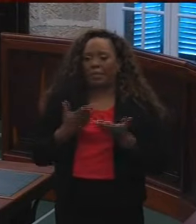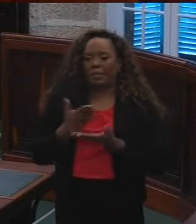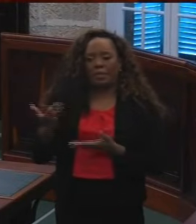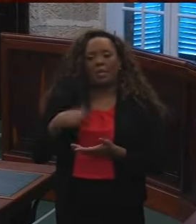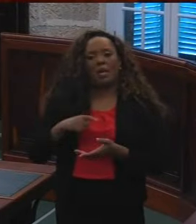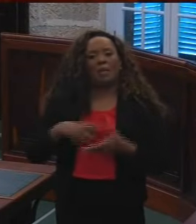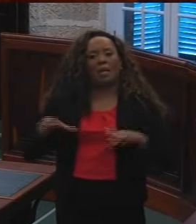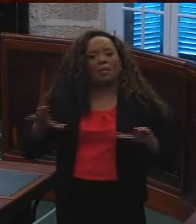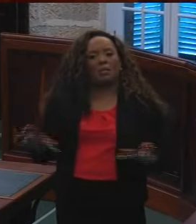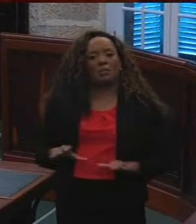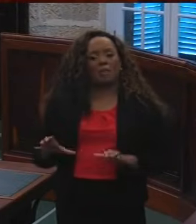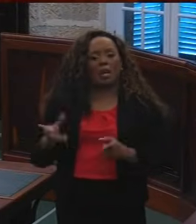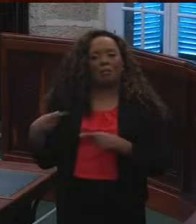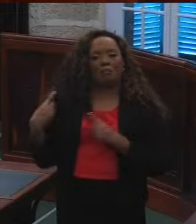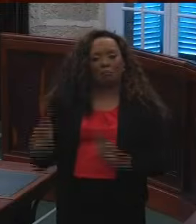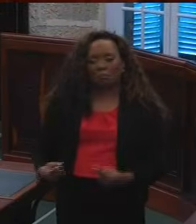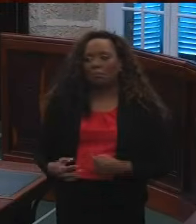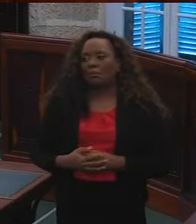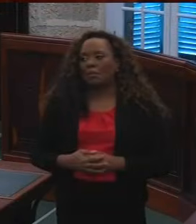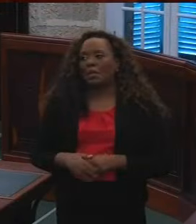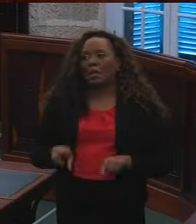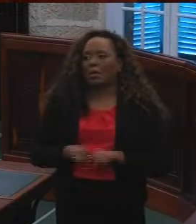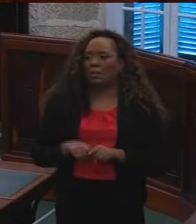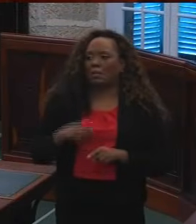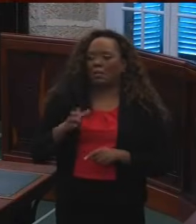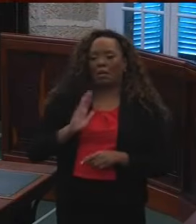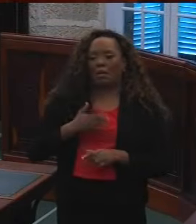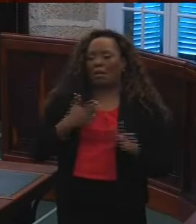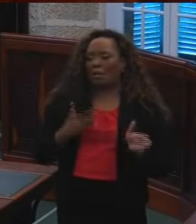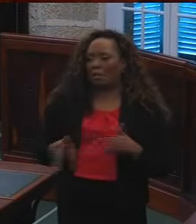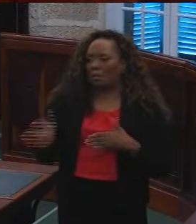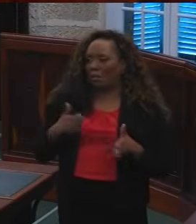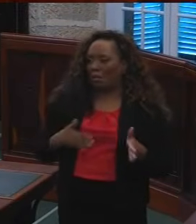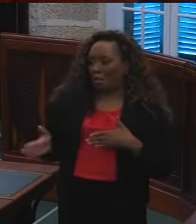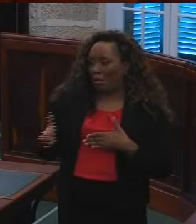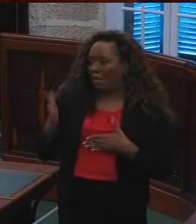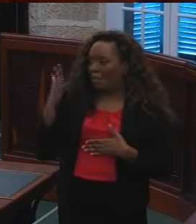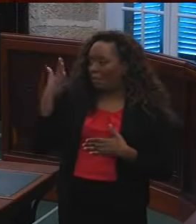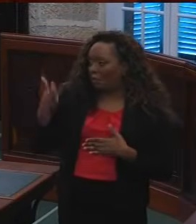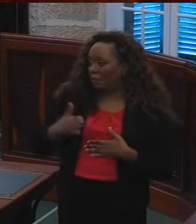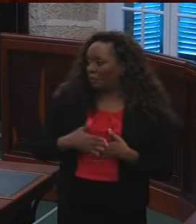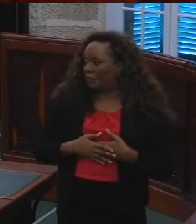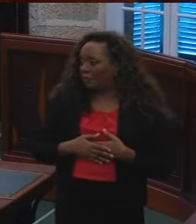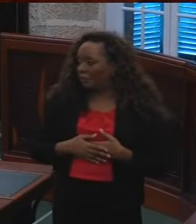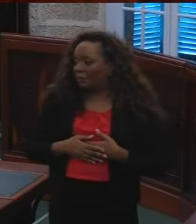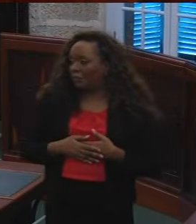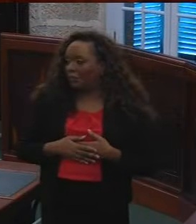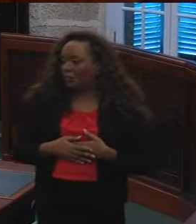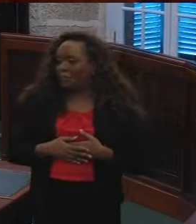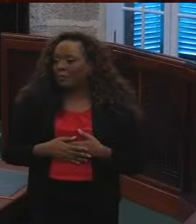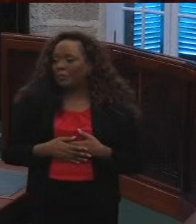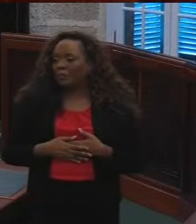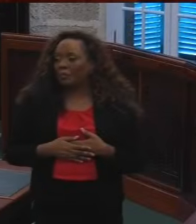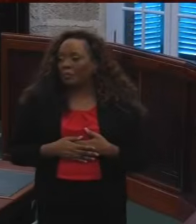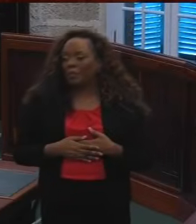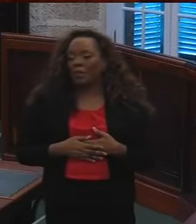do so that the lives of those who have contributed immensely to